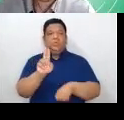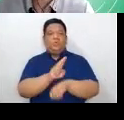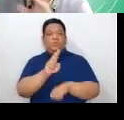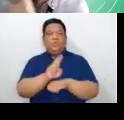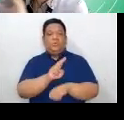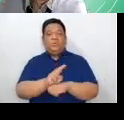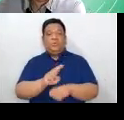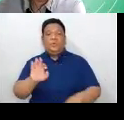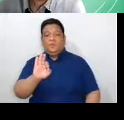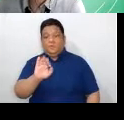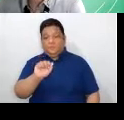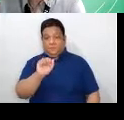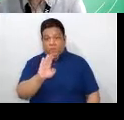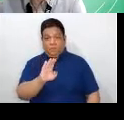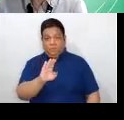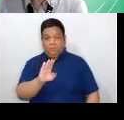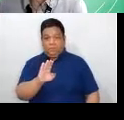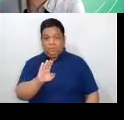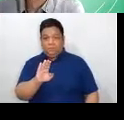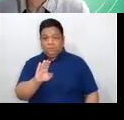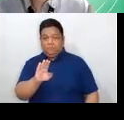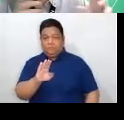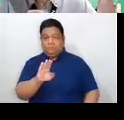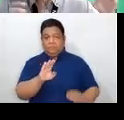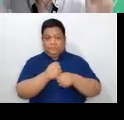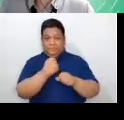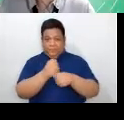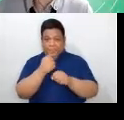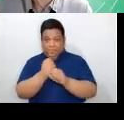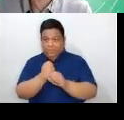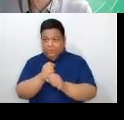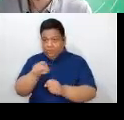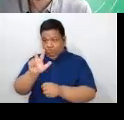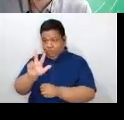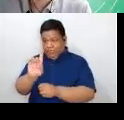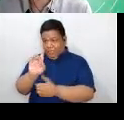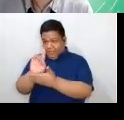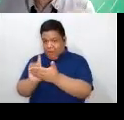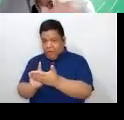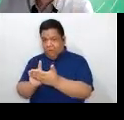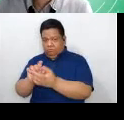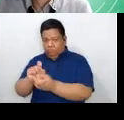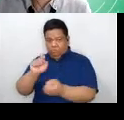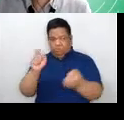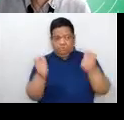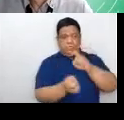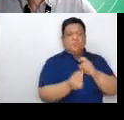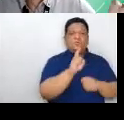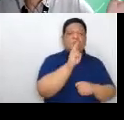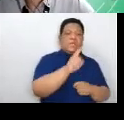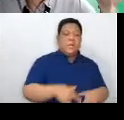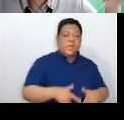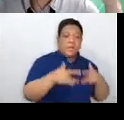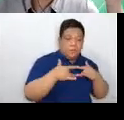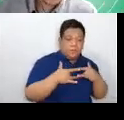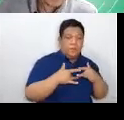device that will read your 3D design and manufacture it in real life. So these are the ideas that go